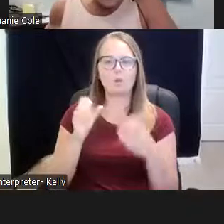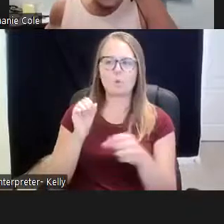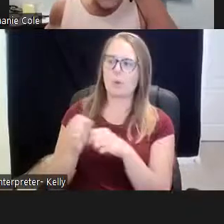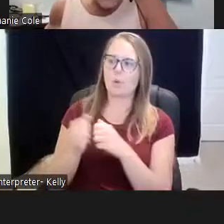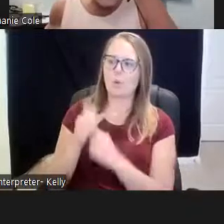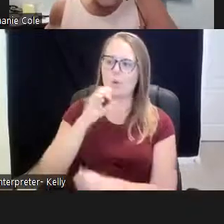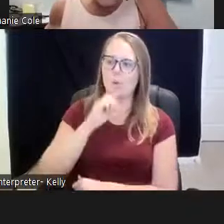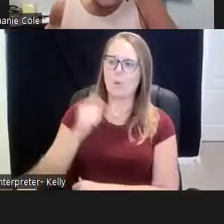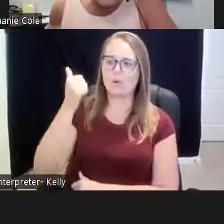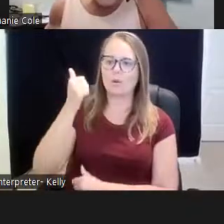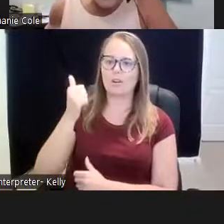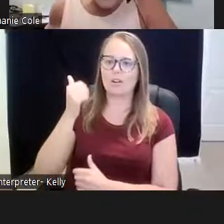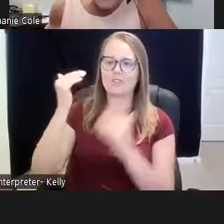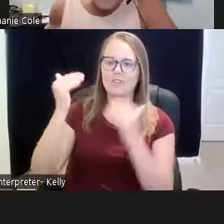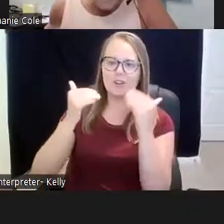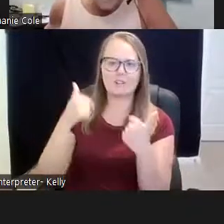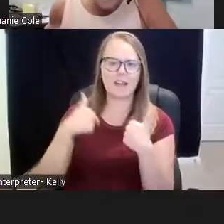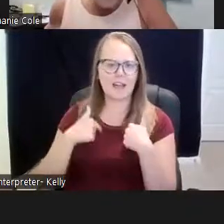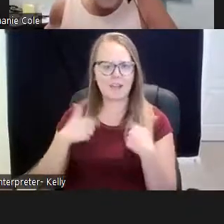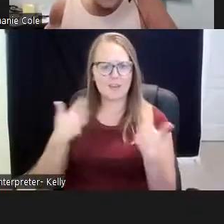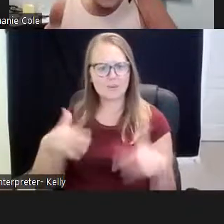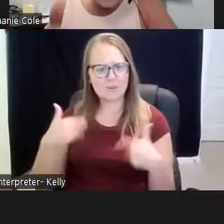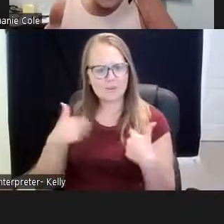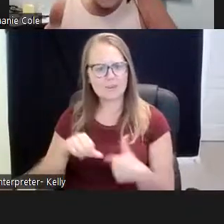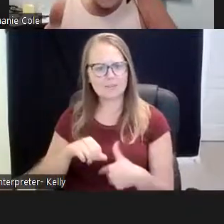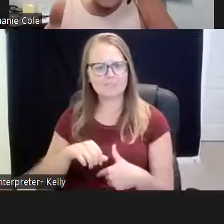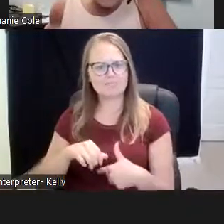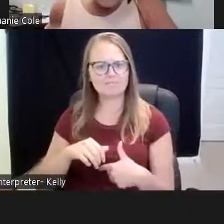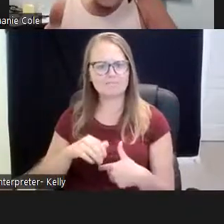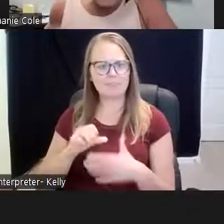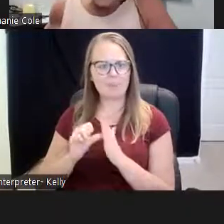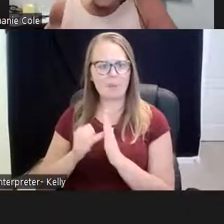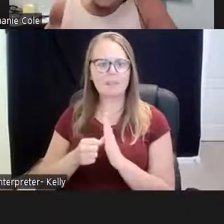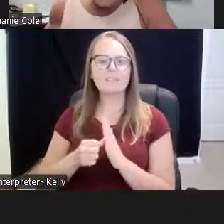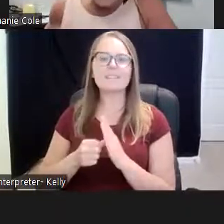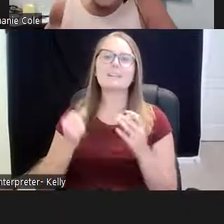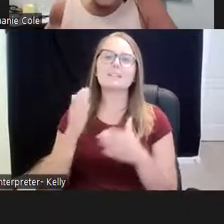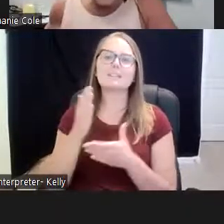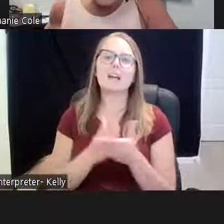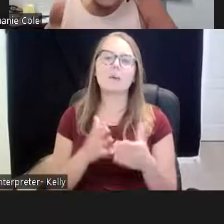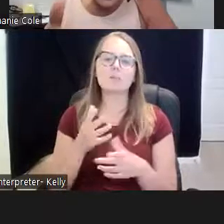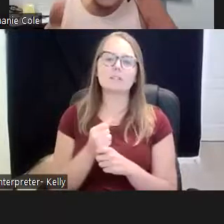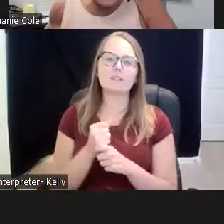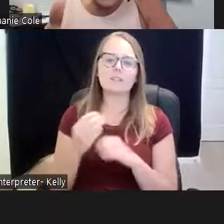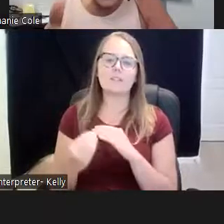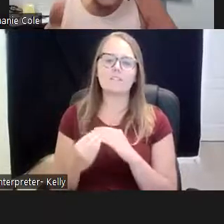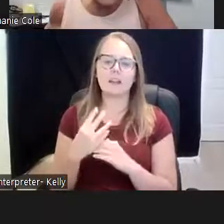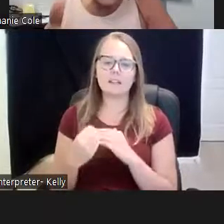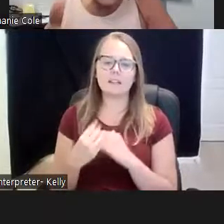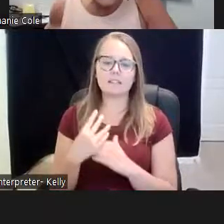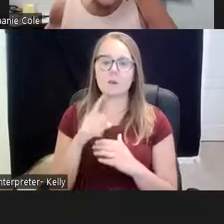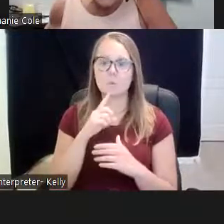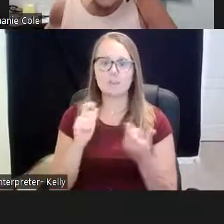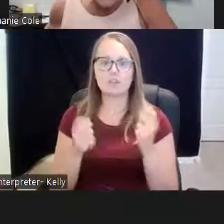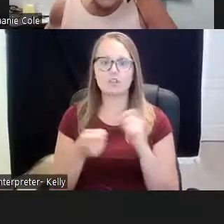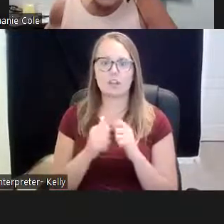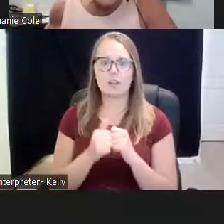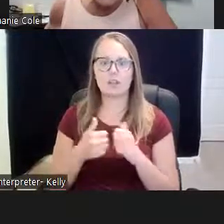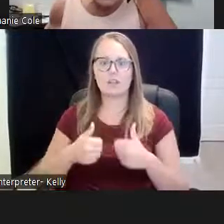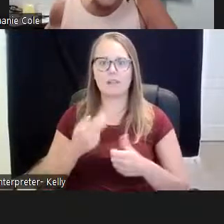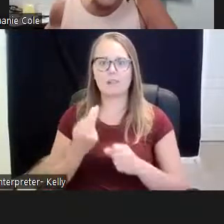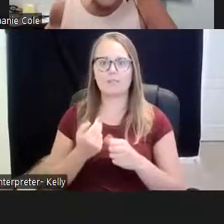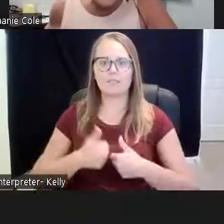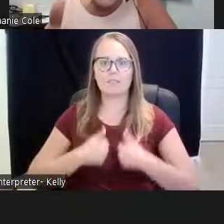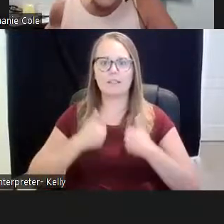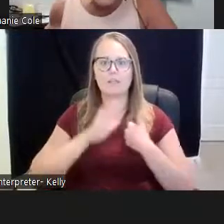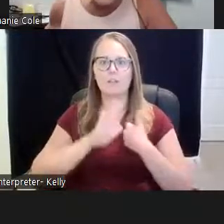we welcome that wholeheartedly. And some have received advice that's really changing the way they live their life day to day, which